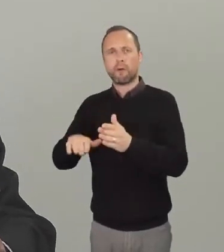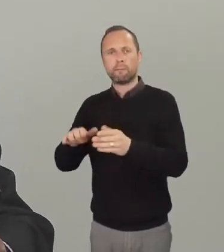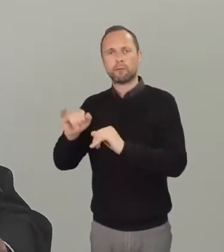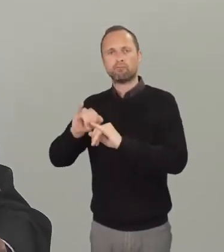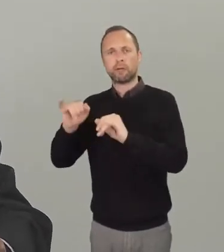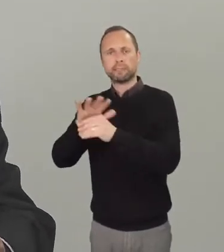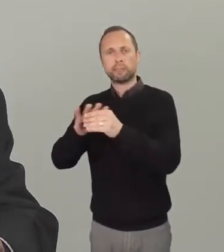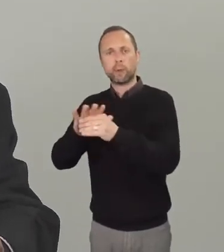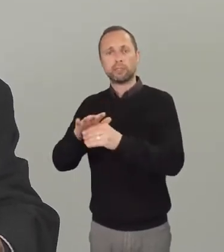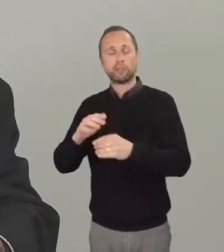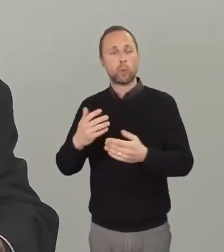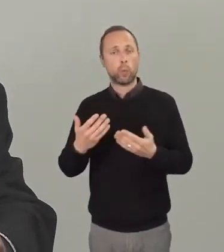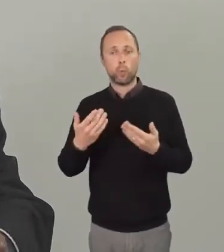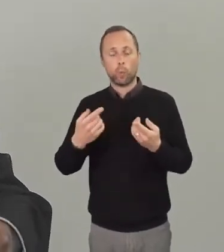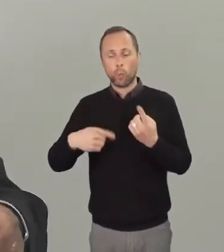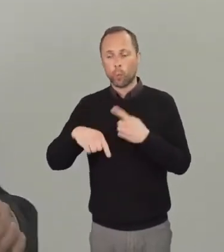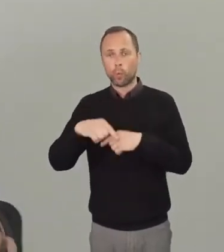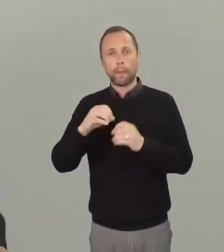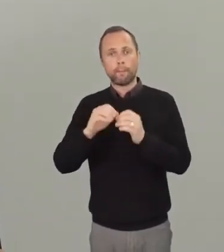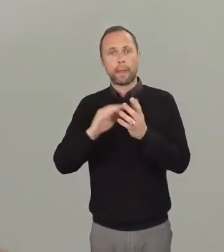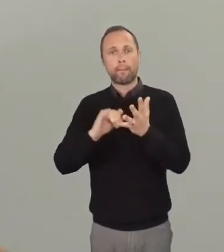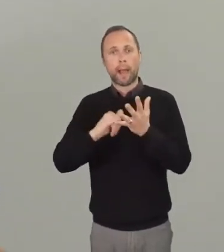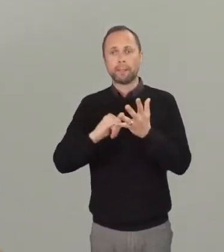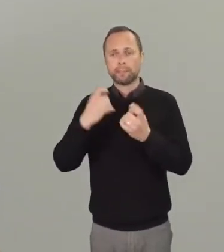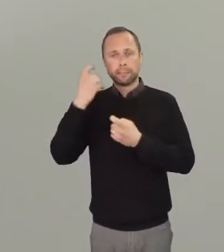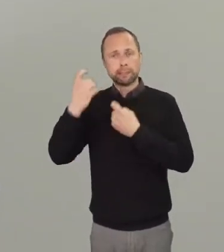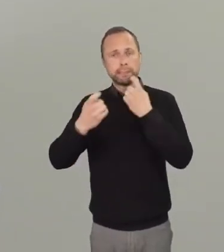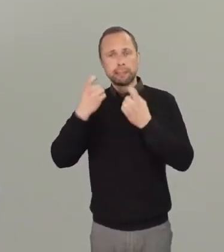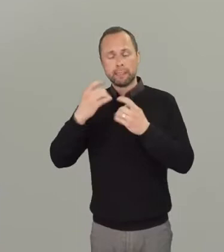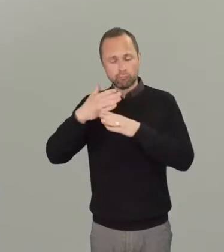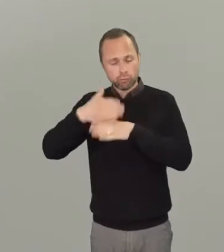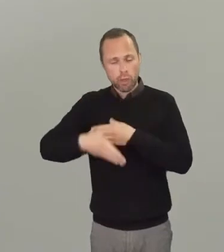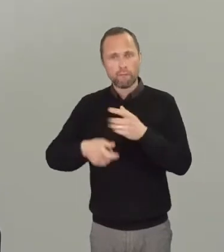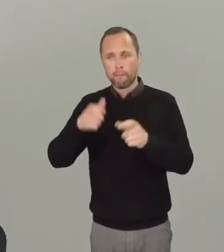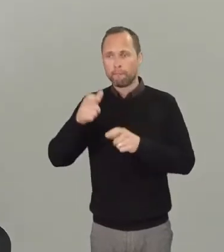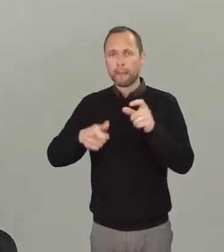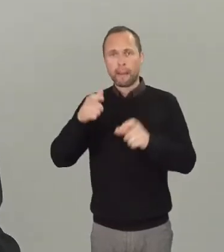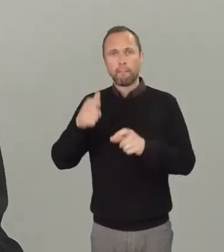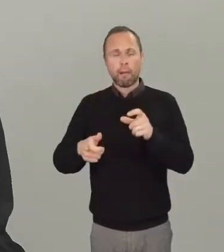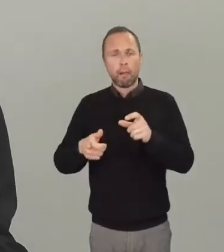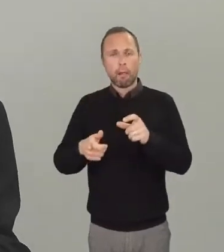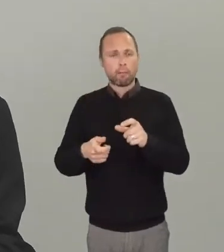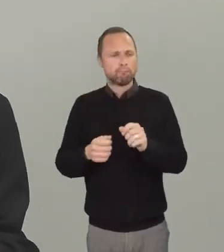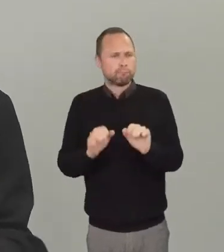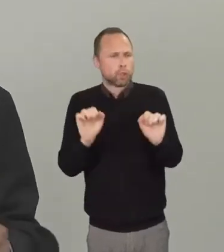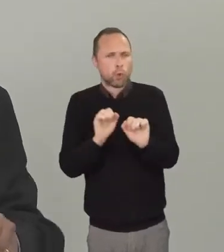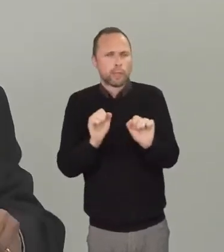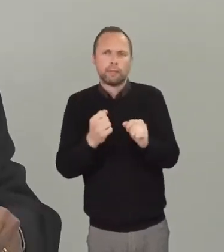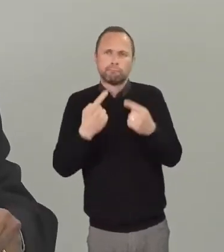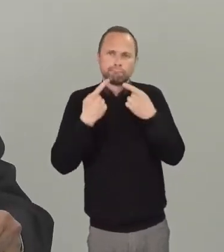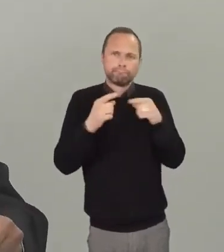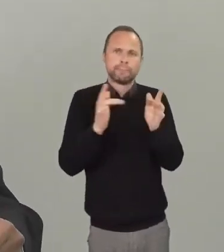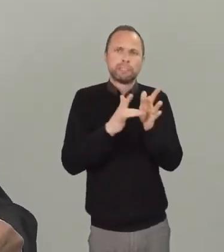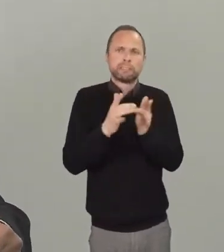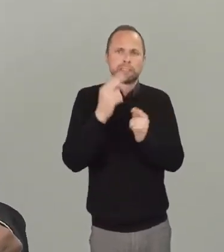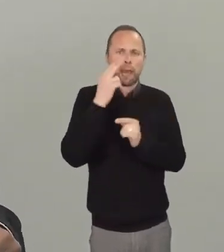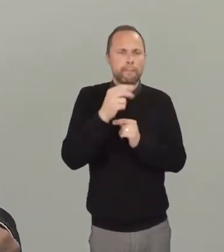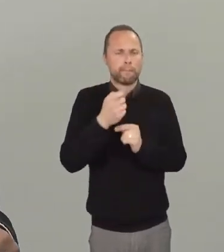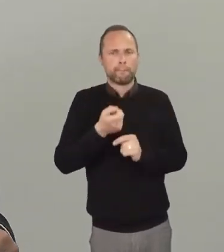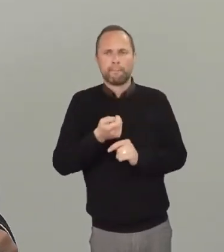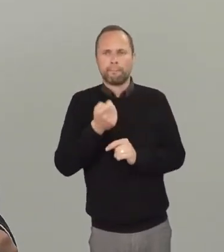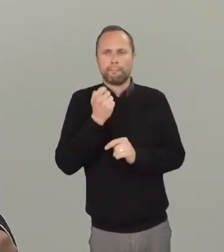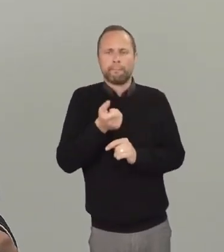to serve those who are among the least evangelized and most marginalized in the